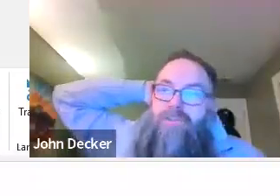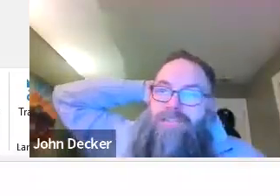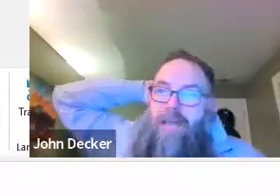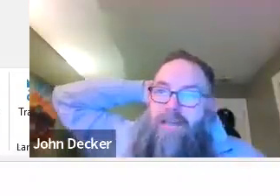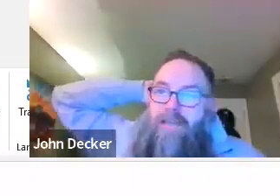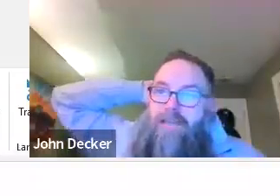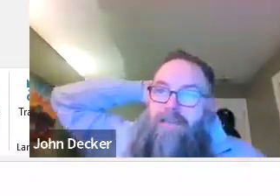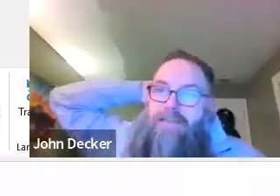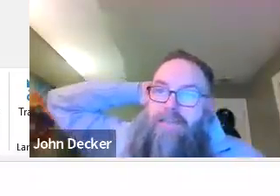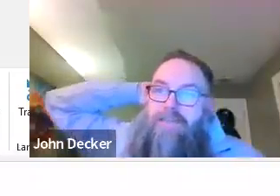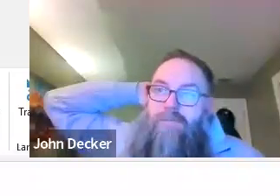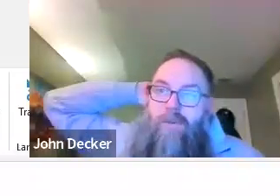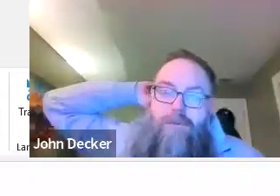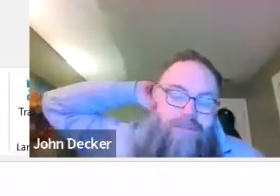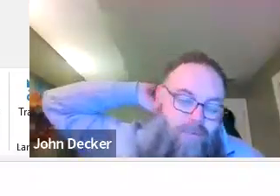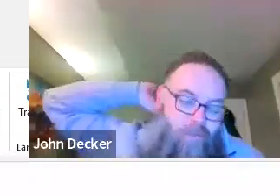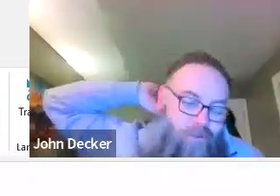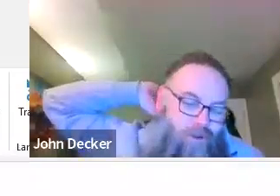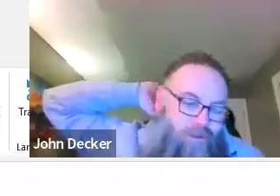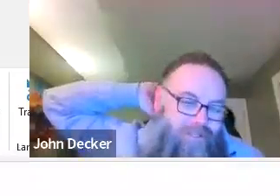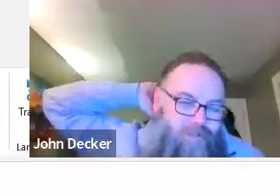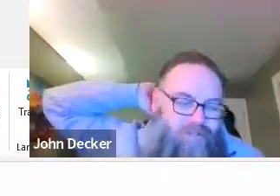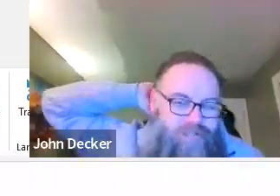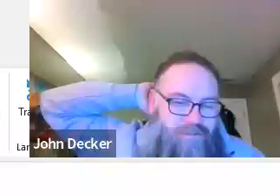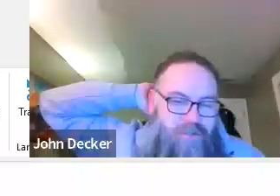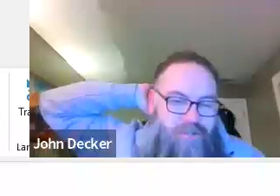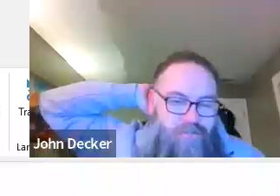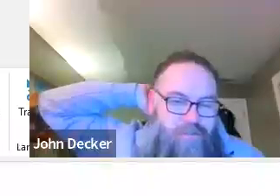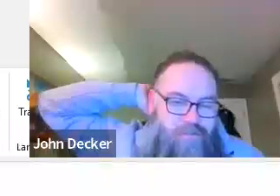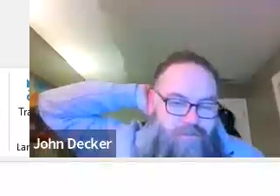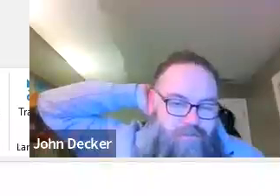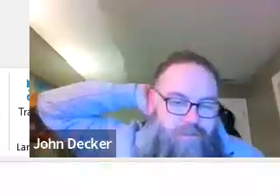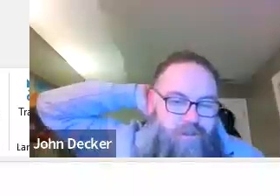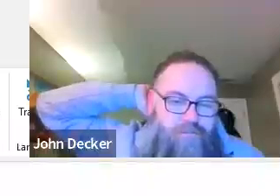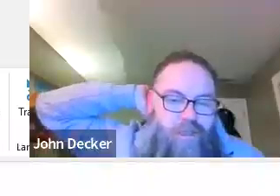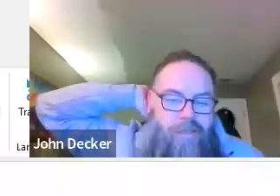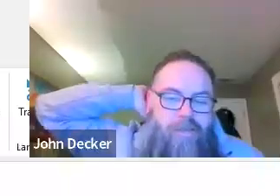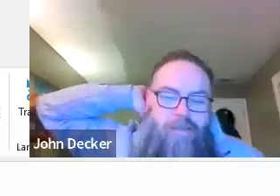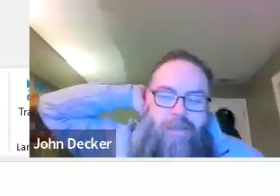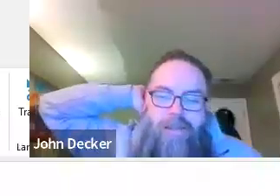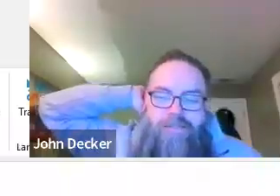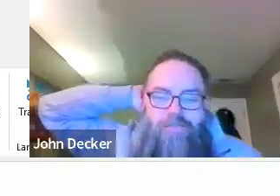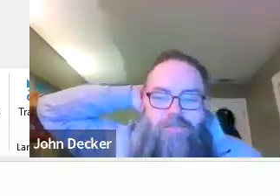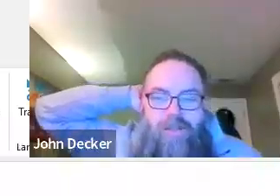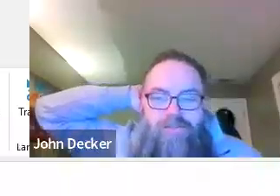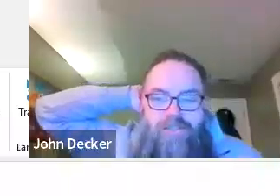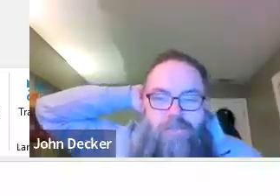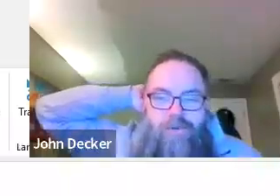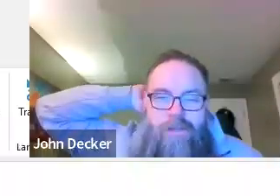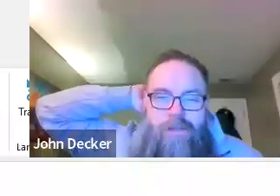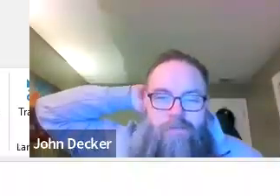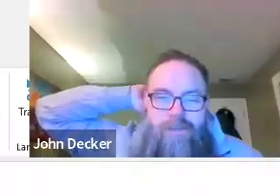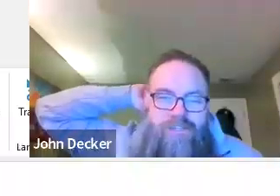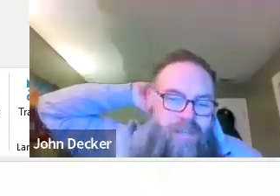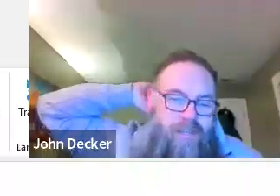this information when signed, since the form is a formal agreement. Some regional centers send them out to service providers blank, and then have the service providers